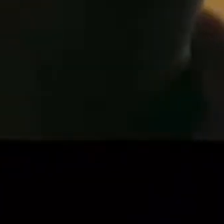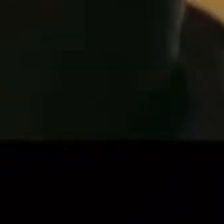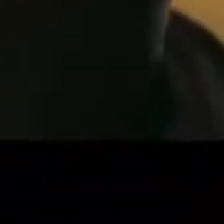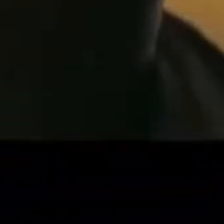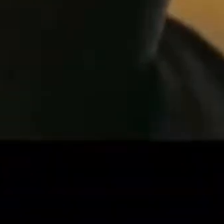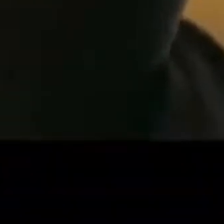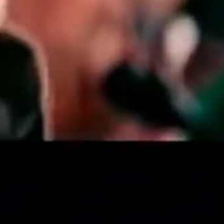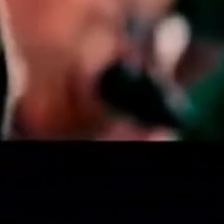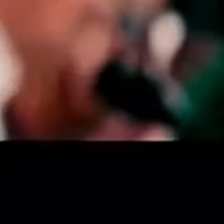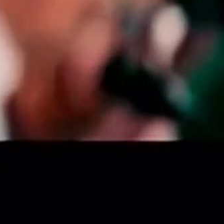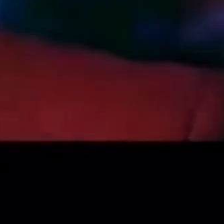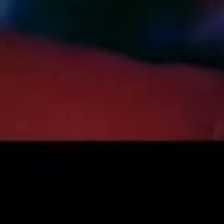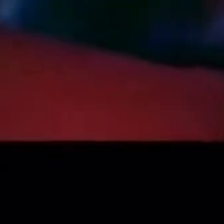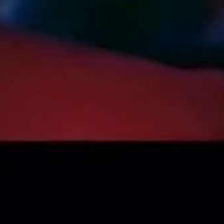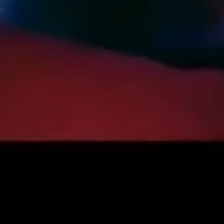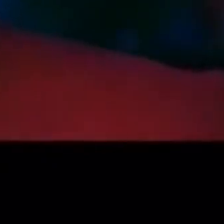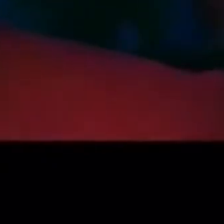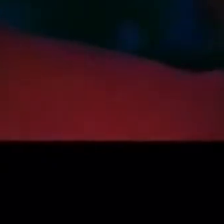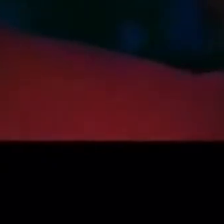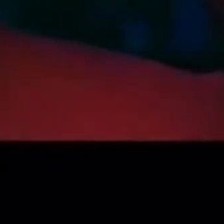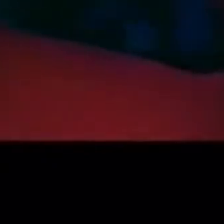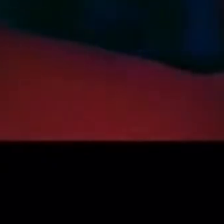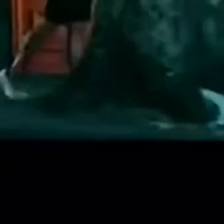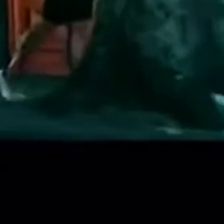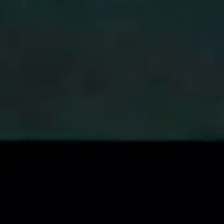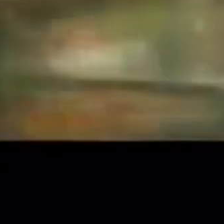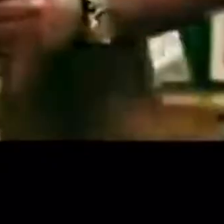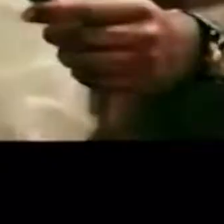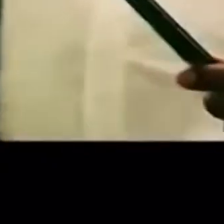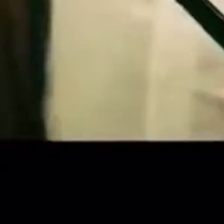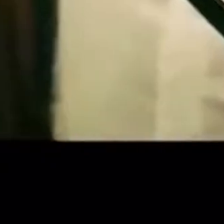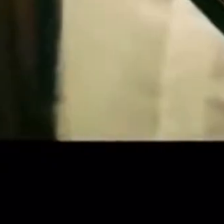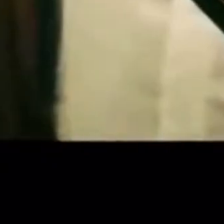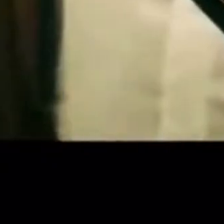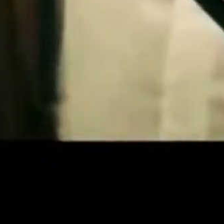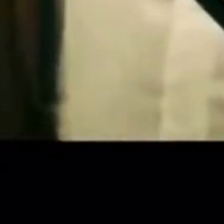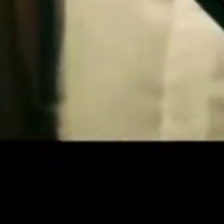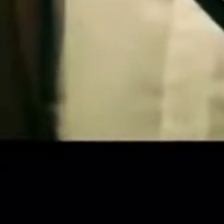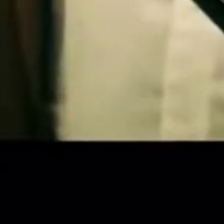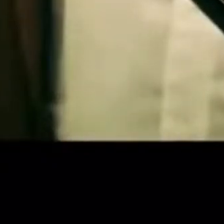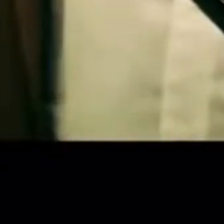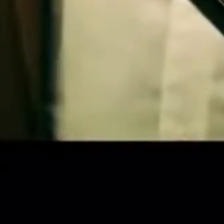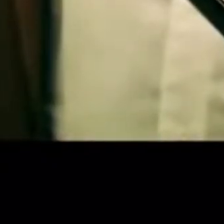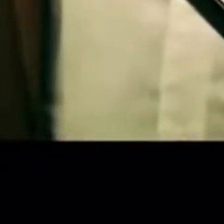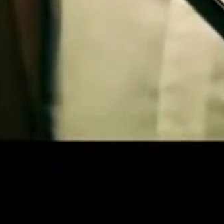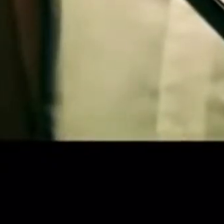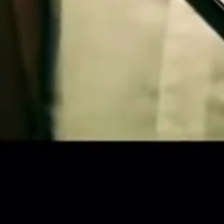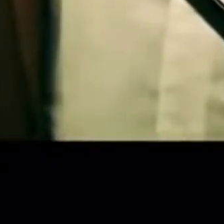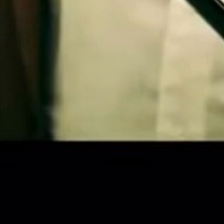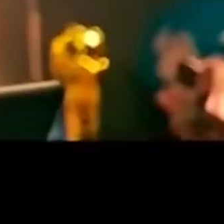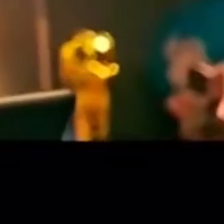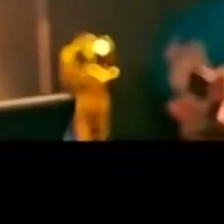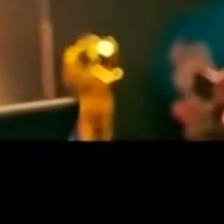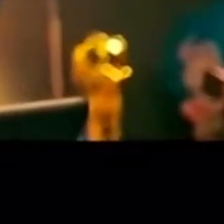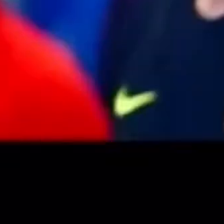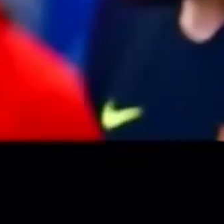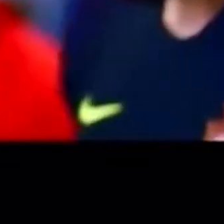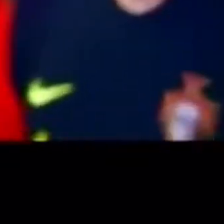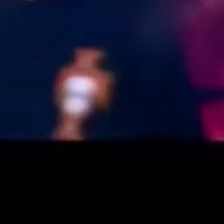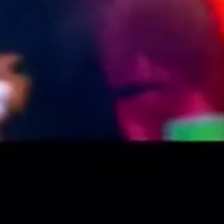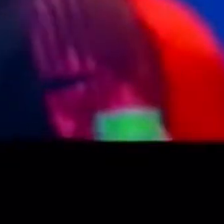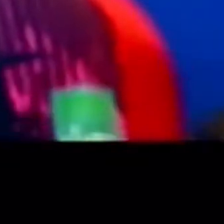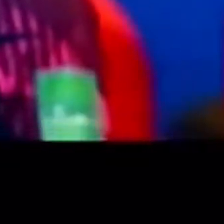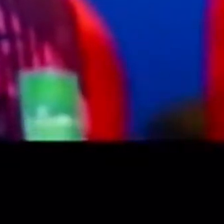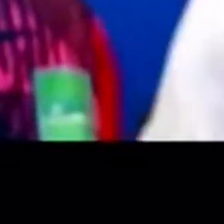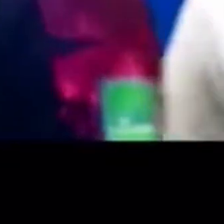It is time, once more, for the world to stand still. Stand still? Nah. We move. We